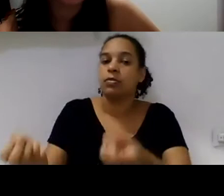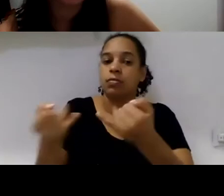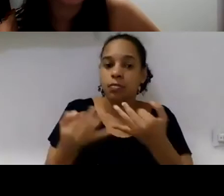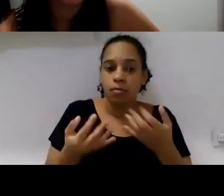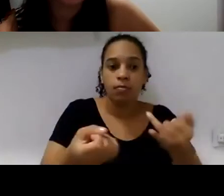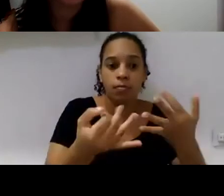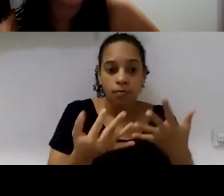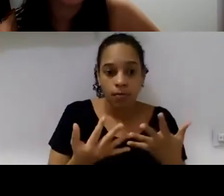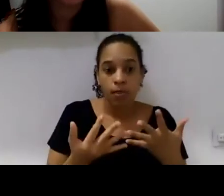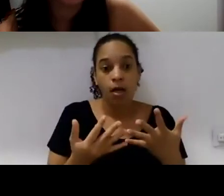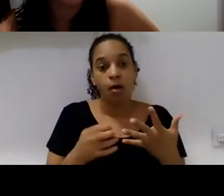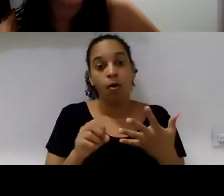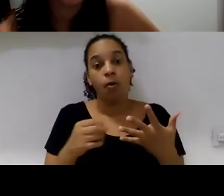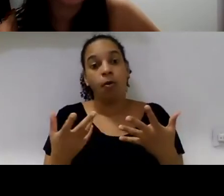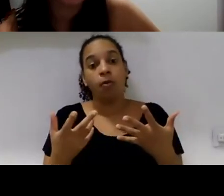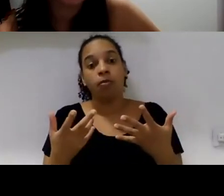judgment.